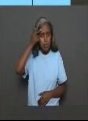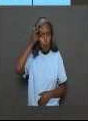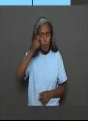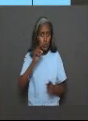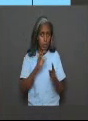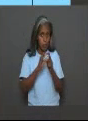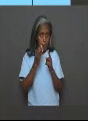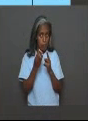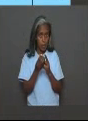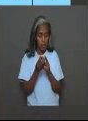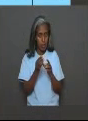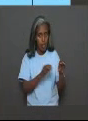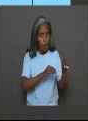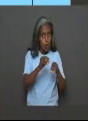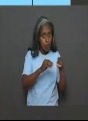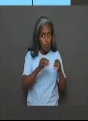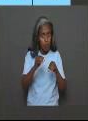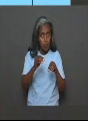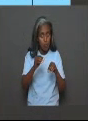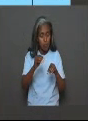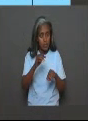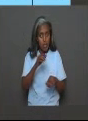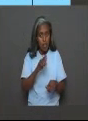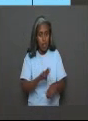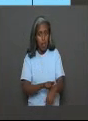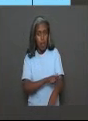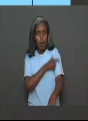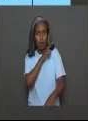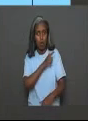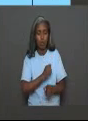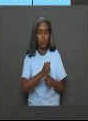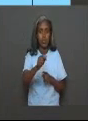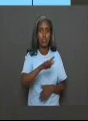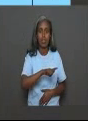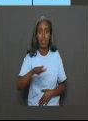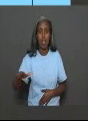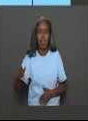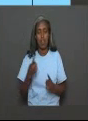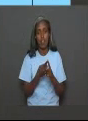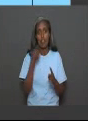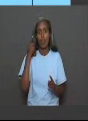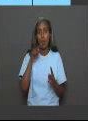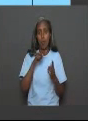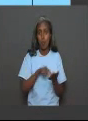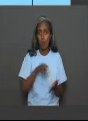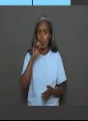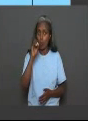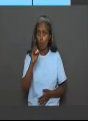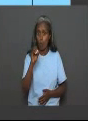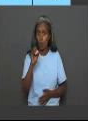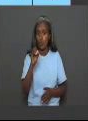Suppose a particle moves along a straight line from point